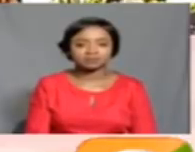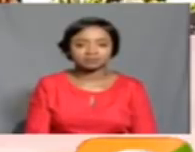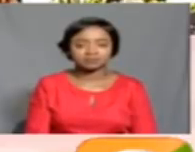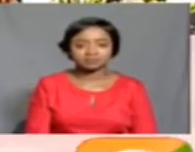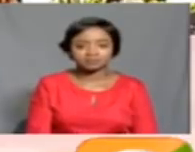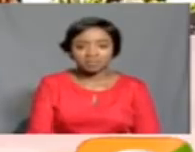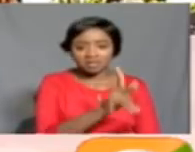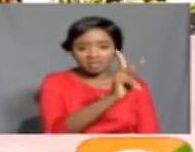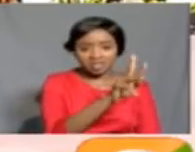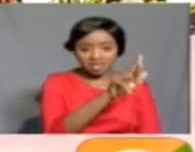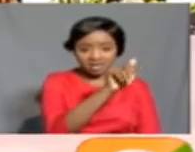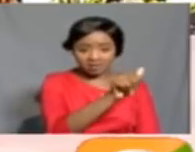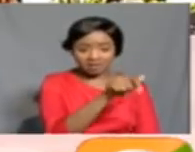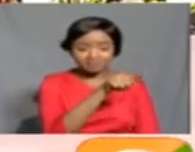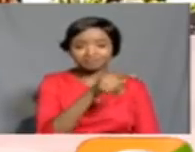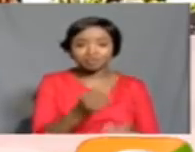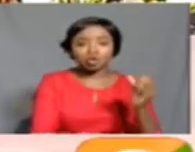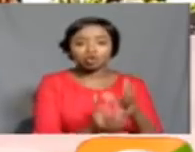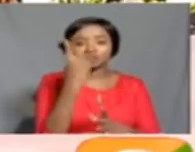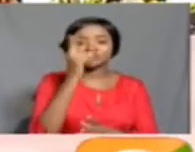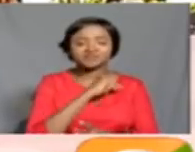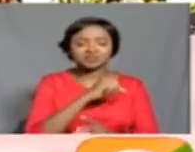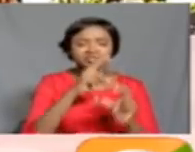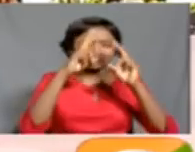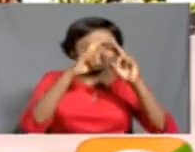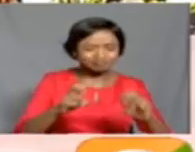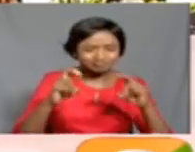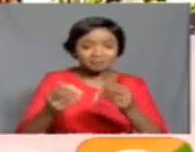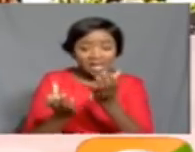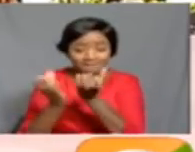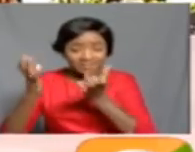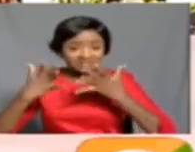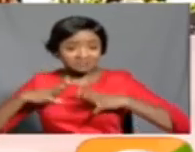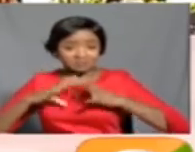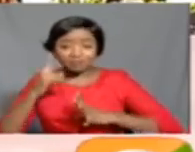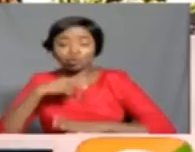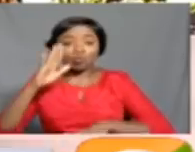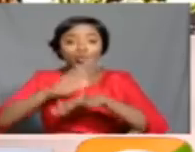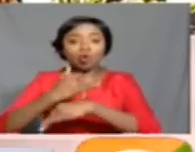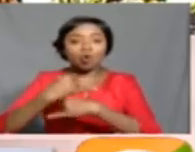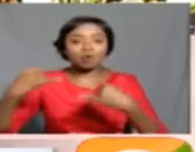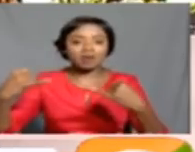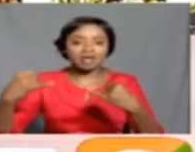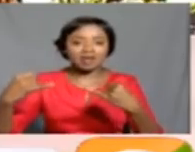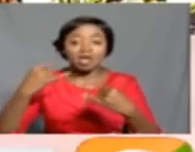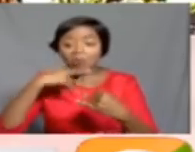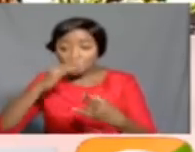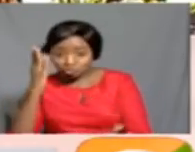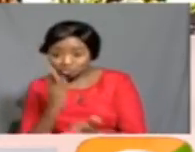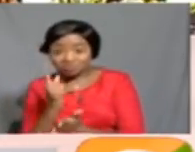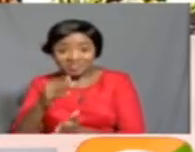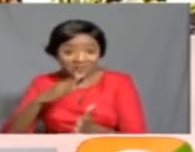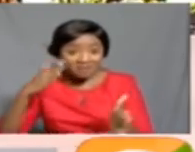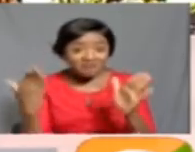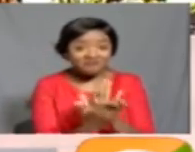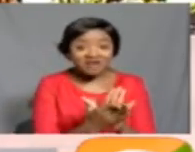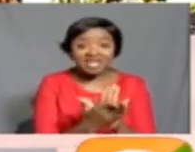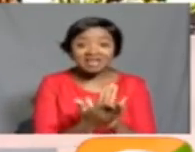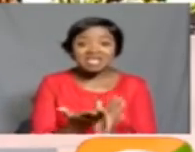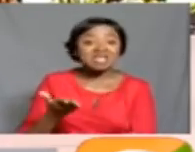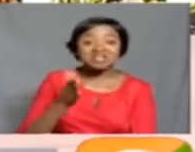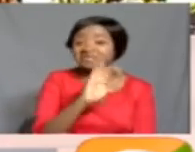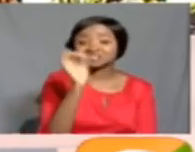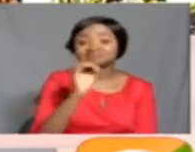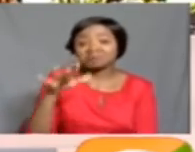Kenya Revenue Authority, KRA, has launched a crackdown on traders engaged in online business who do not file returns or pay